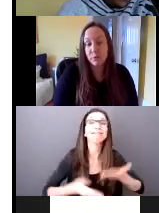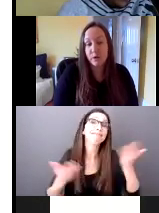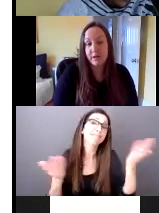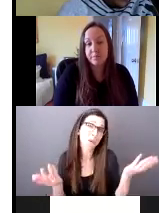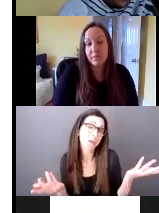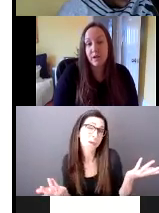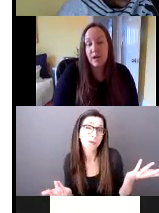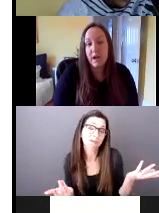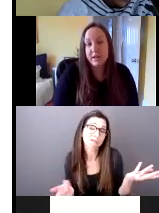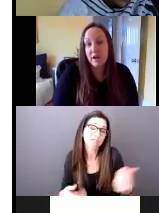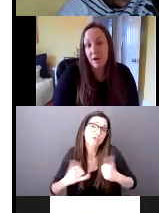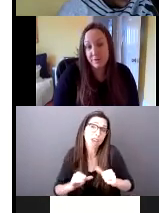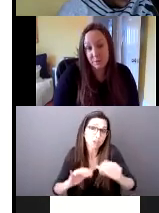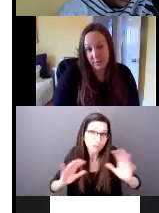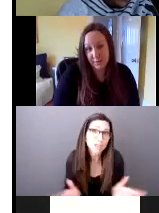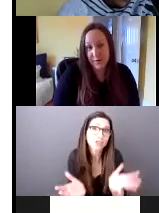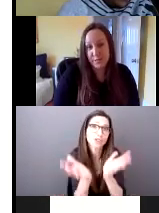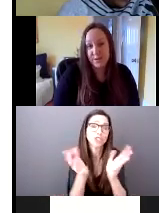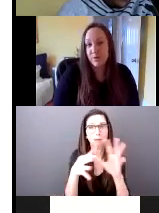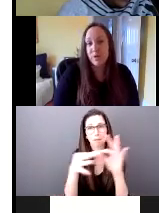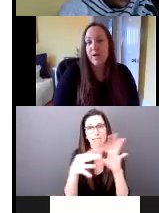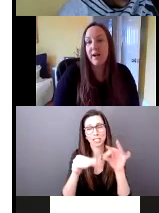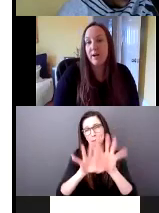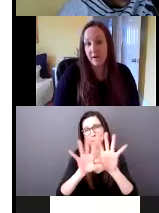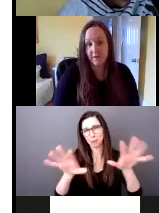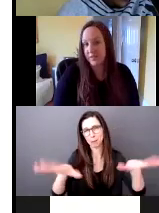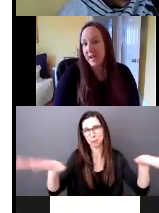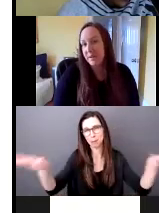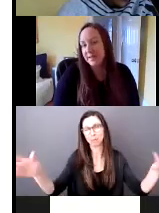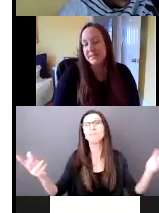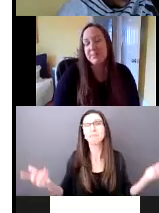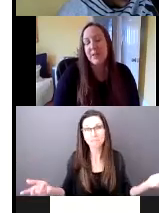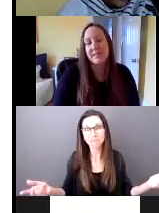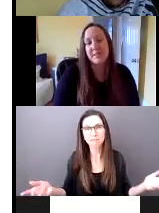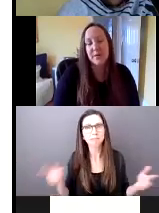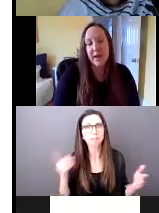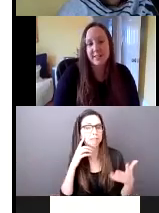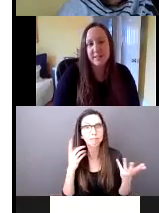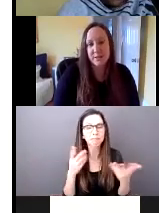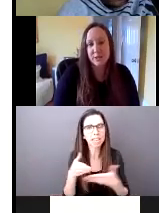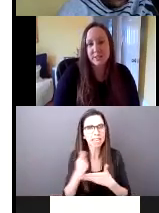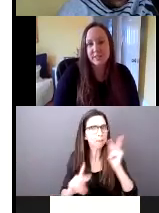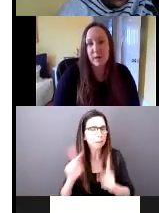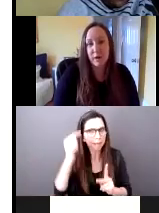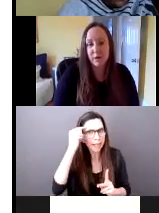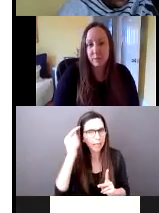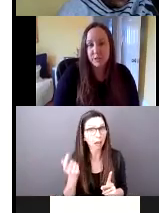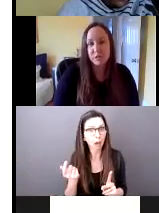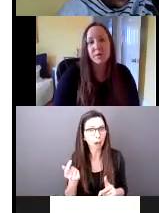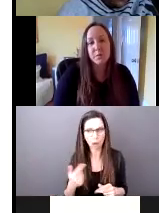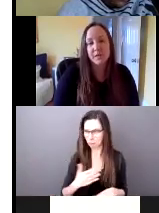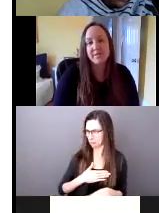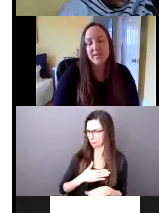you're supporting. And often we get the question of, well, am I in the database? And so again, as I mentioned, this is powered